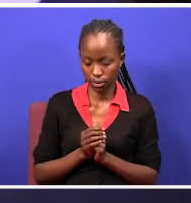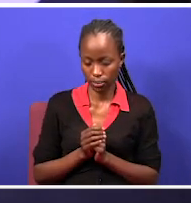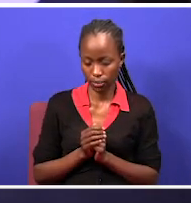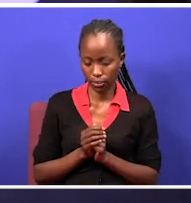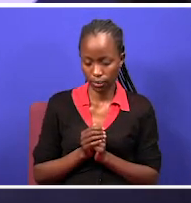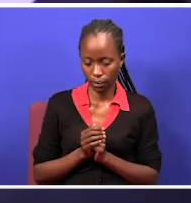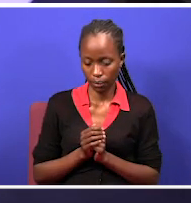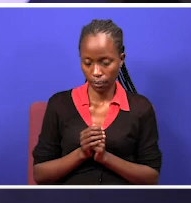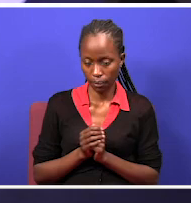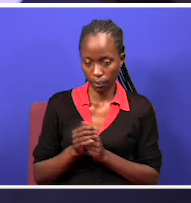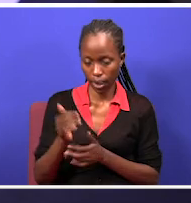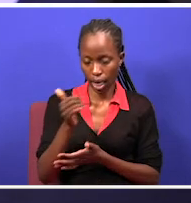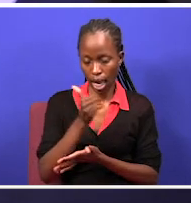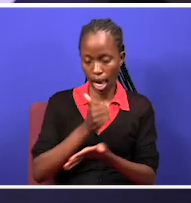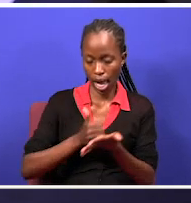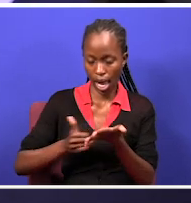peace.